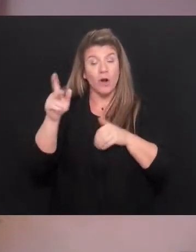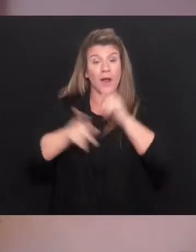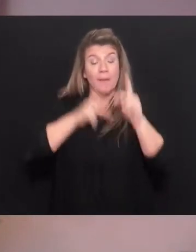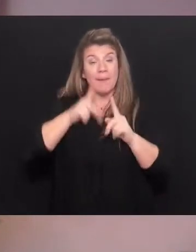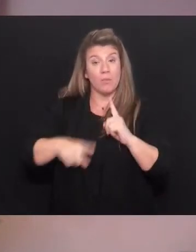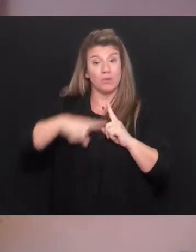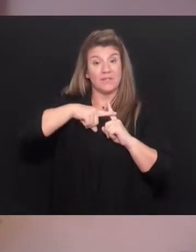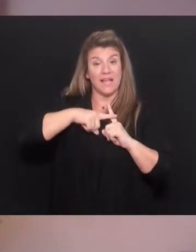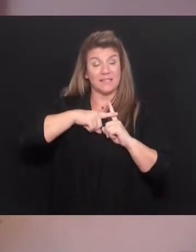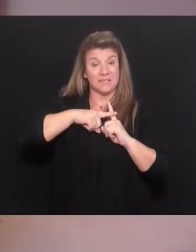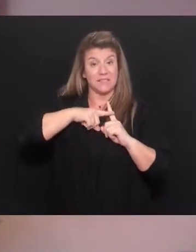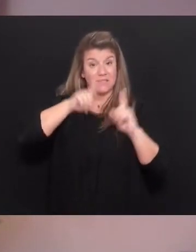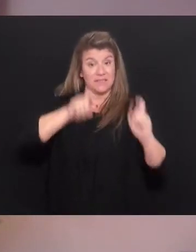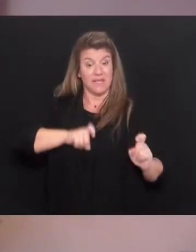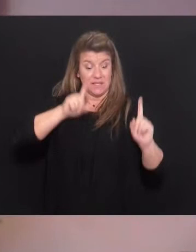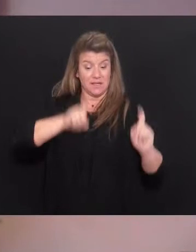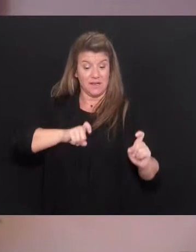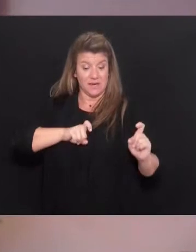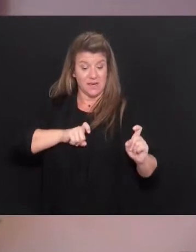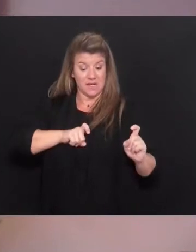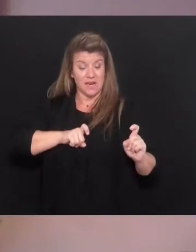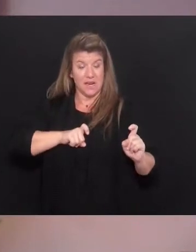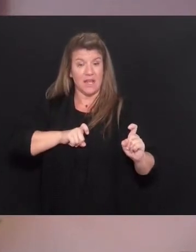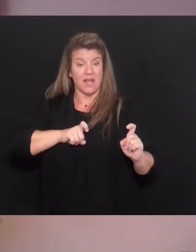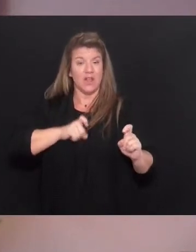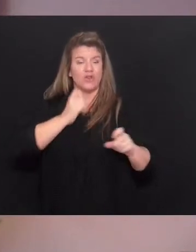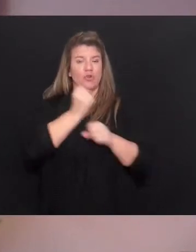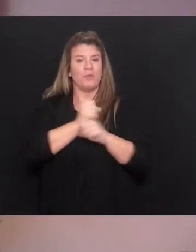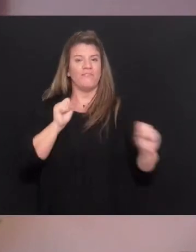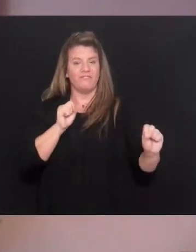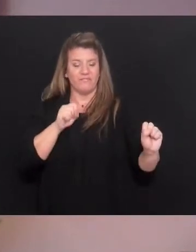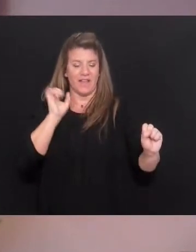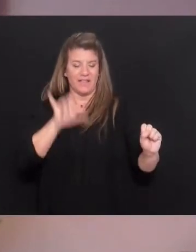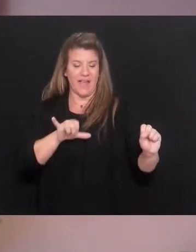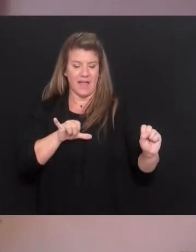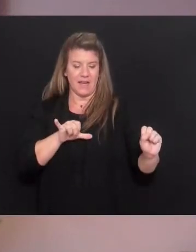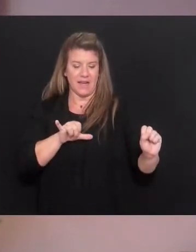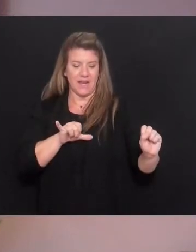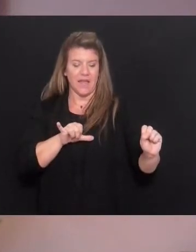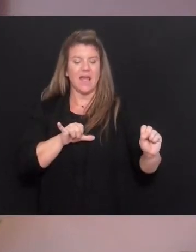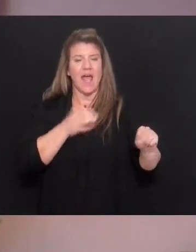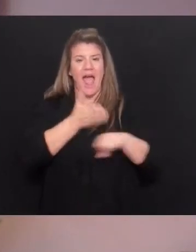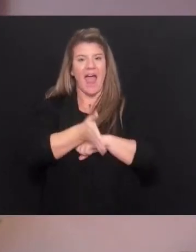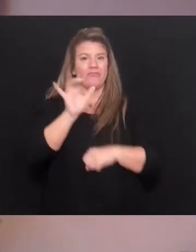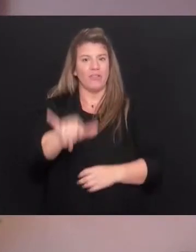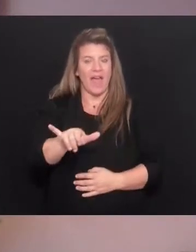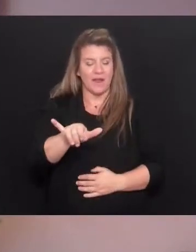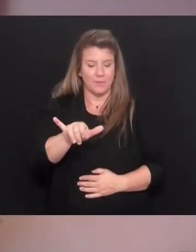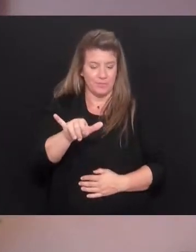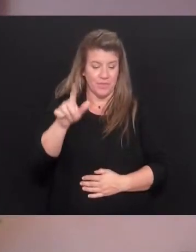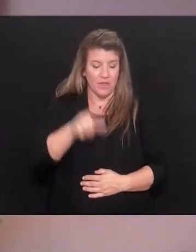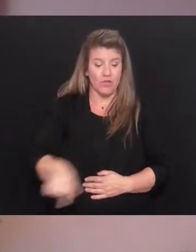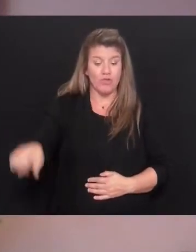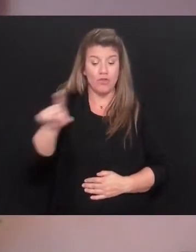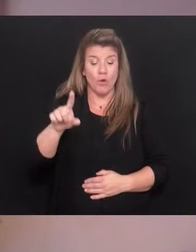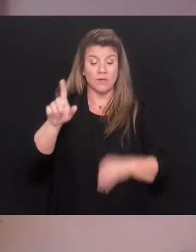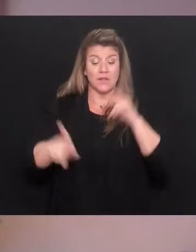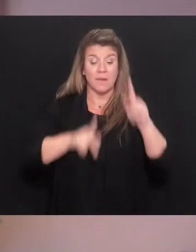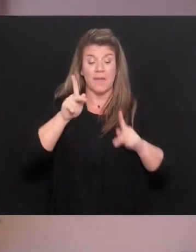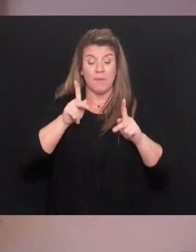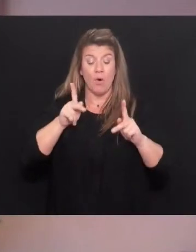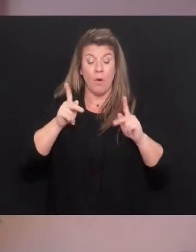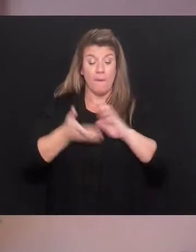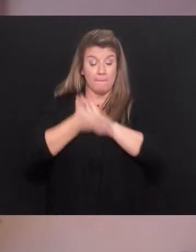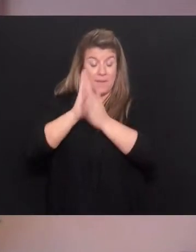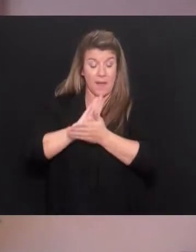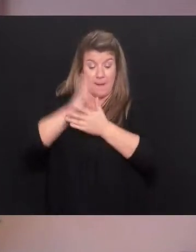or even used prophylactically, preventatively in people at really high risk. Once people get sick and the virus gains